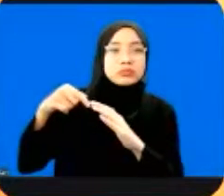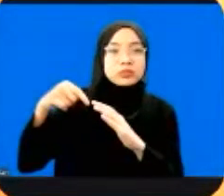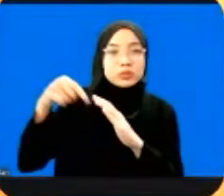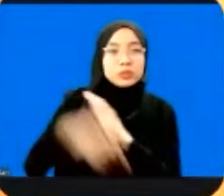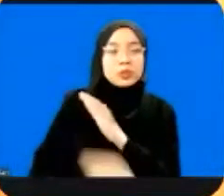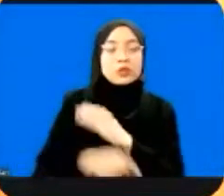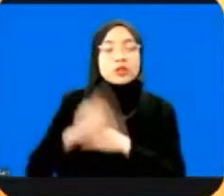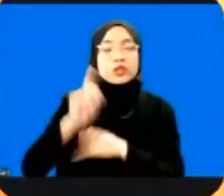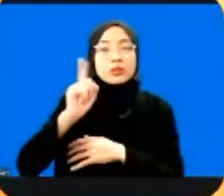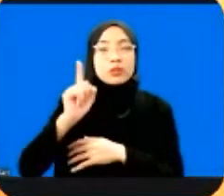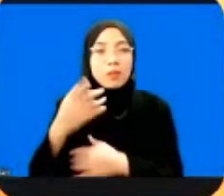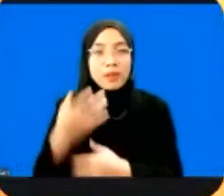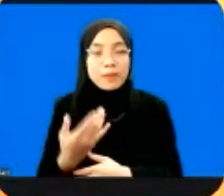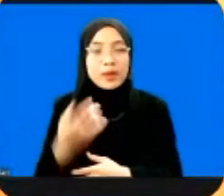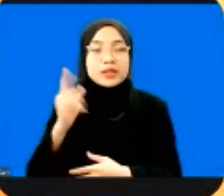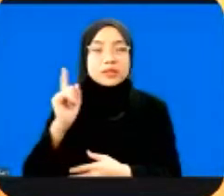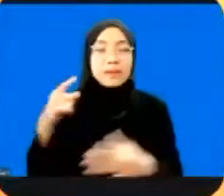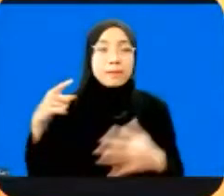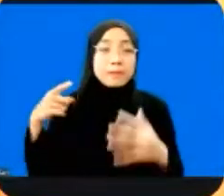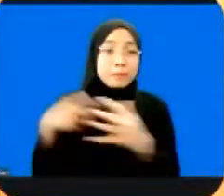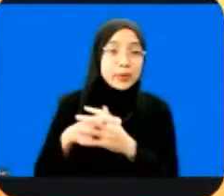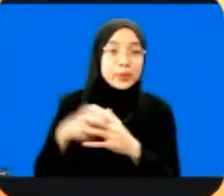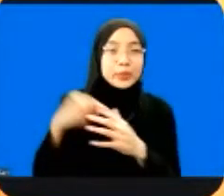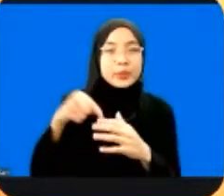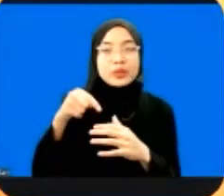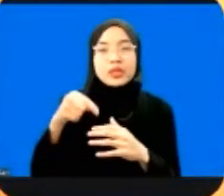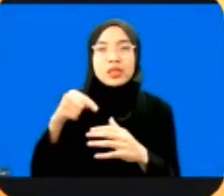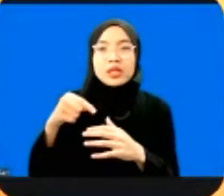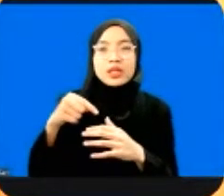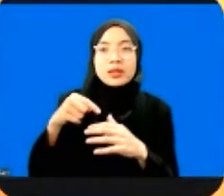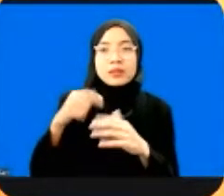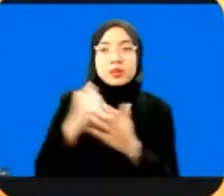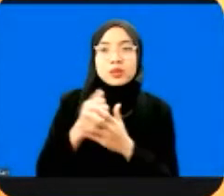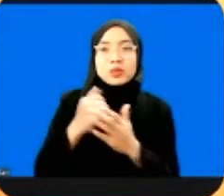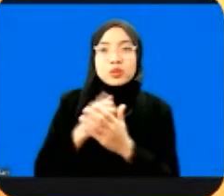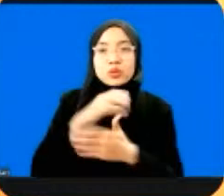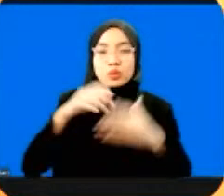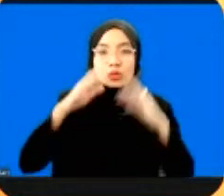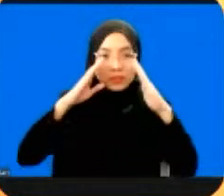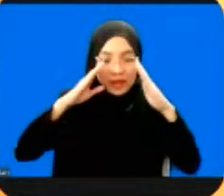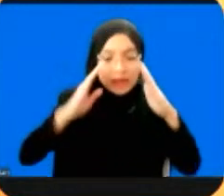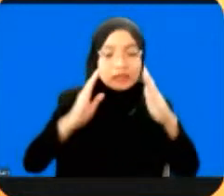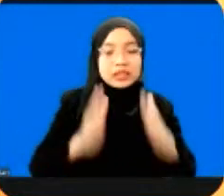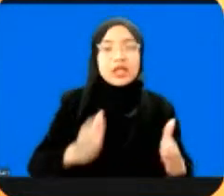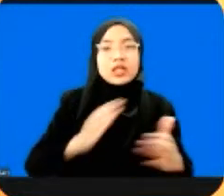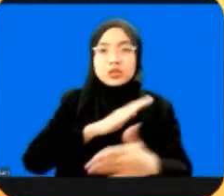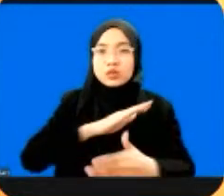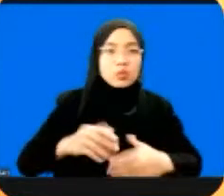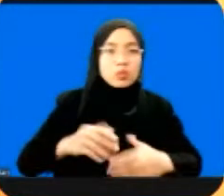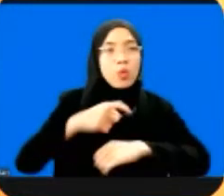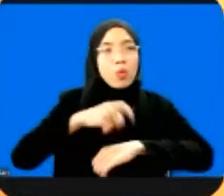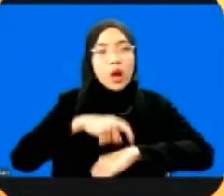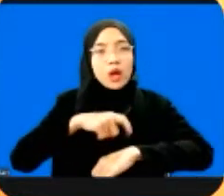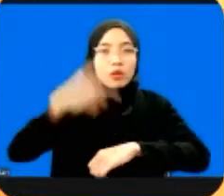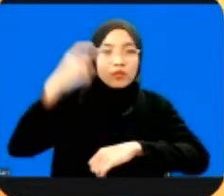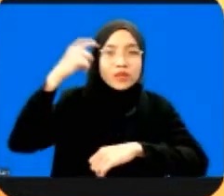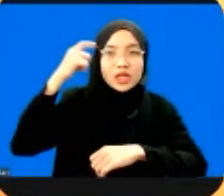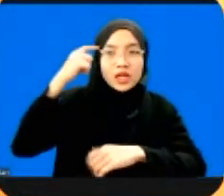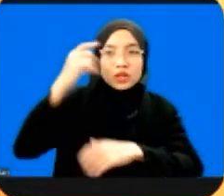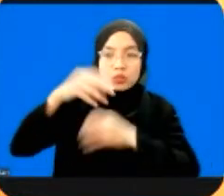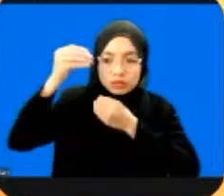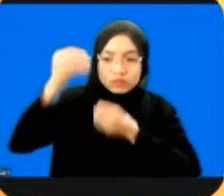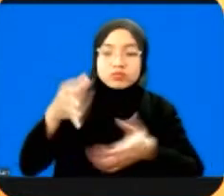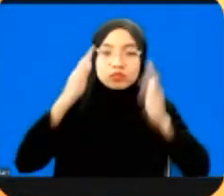span of time, and people believe that false information, even if it is